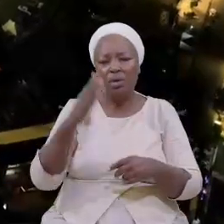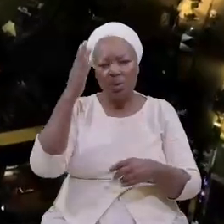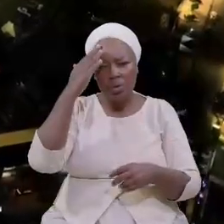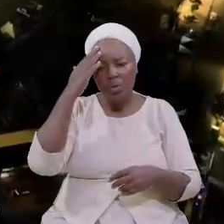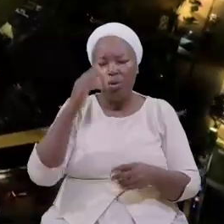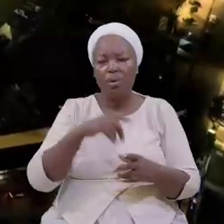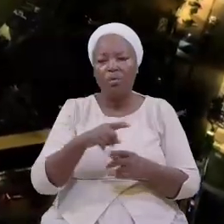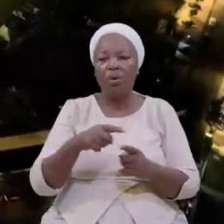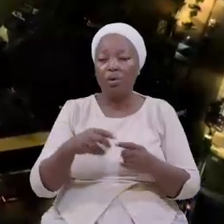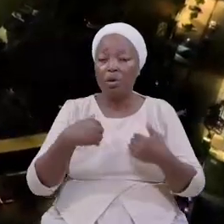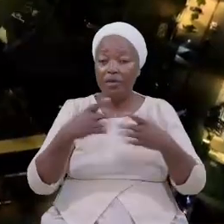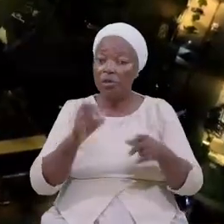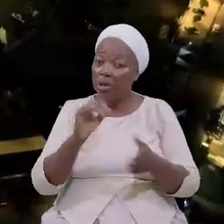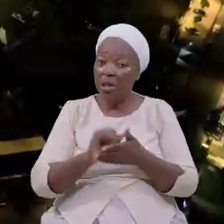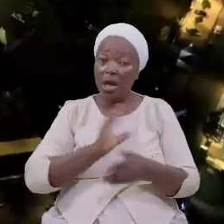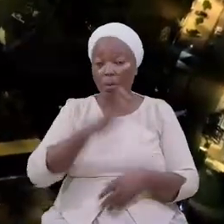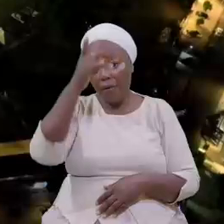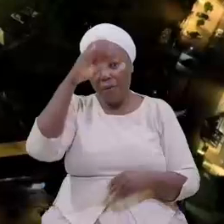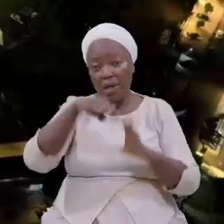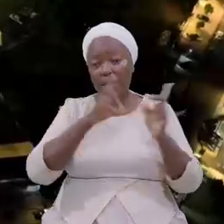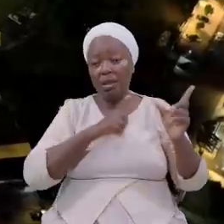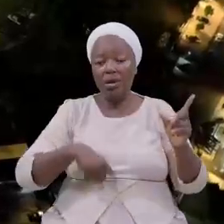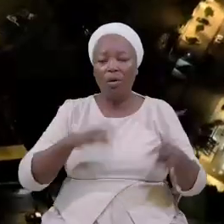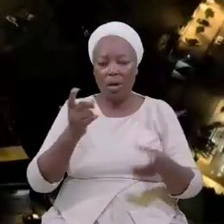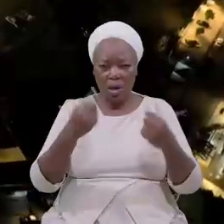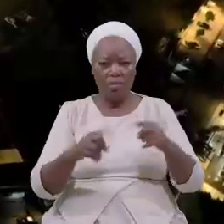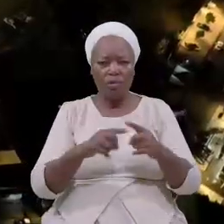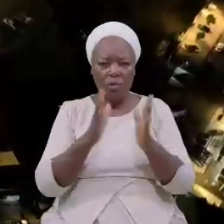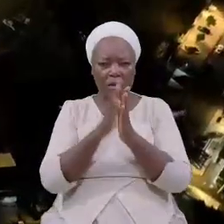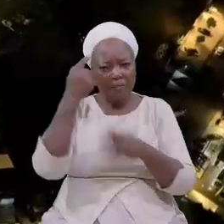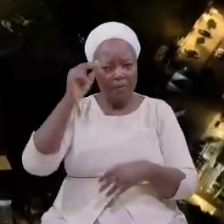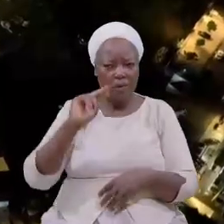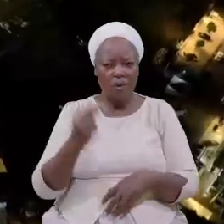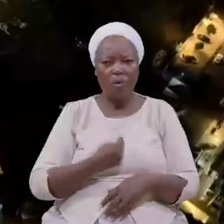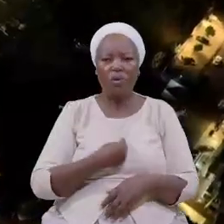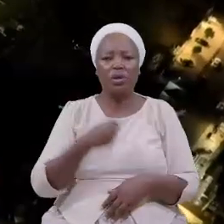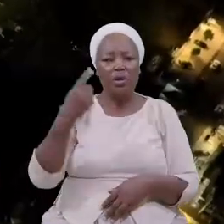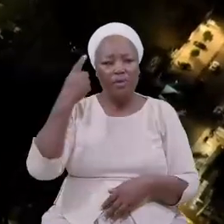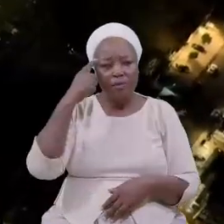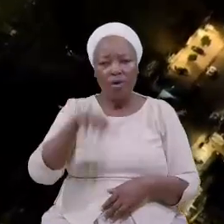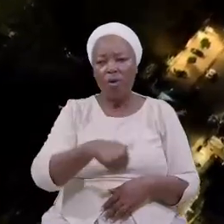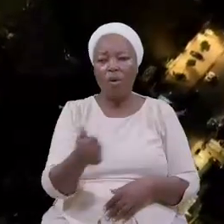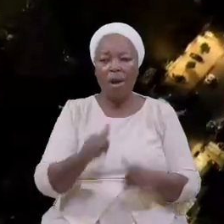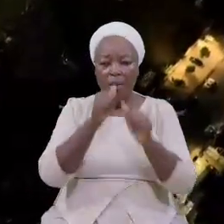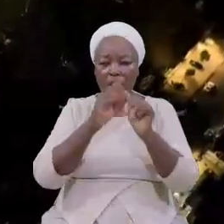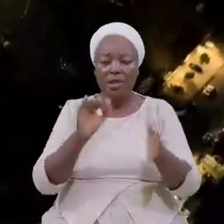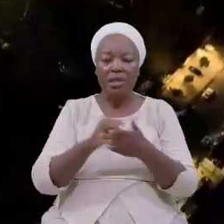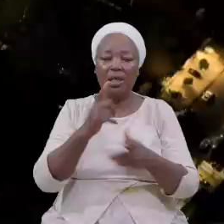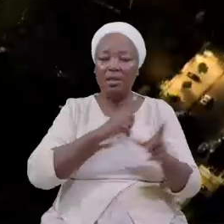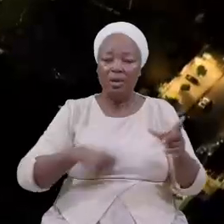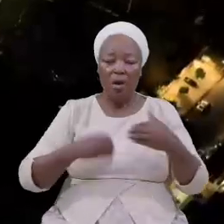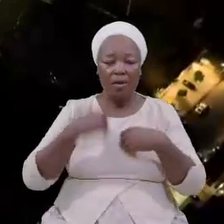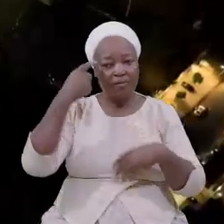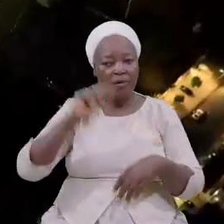our Father in the Lord will come and pray for us for the other blessings the Lord has for us